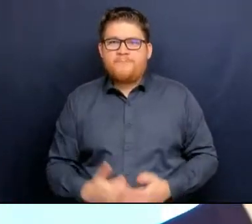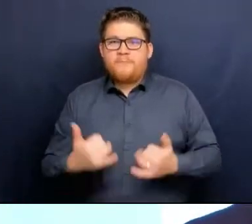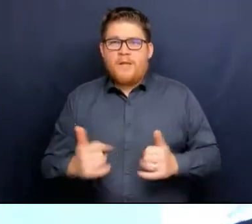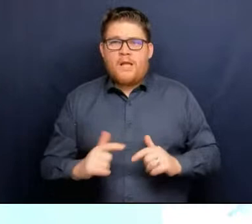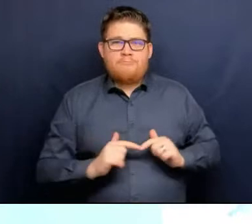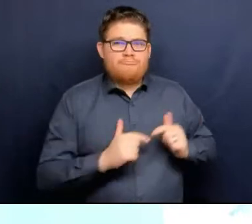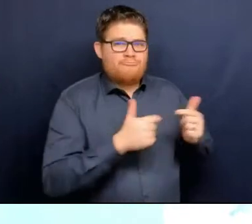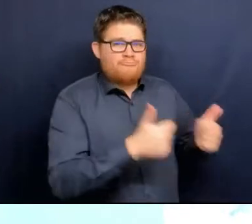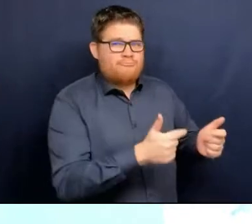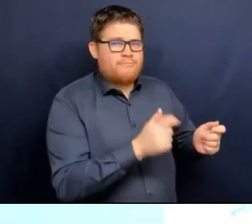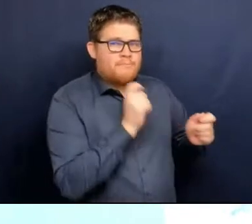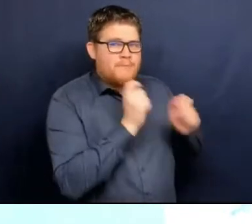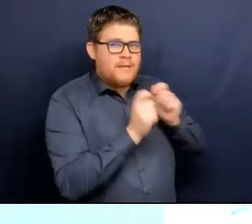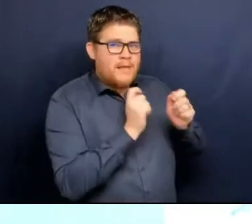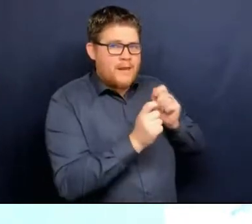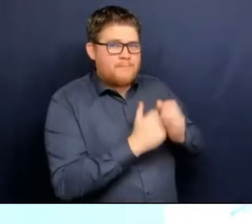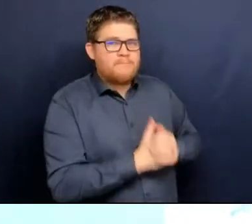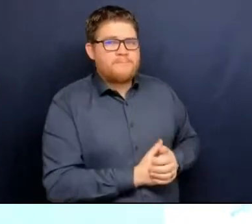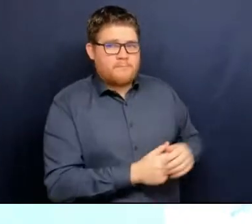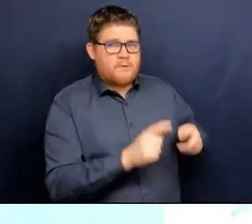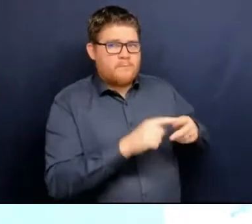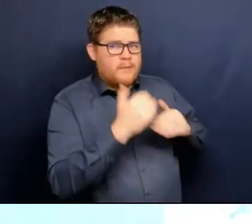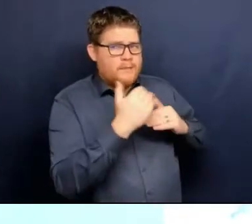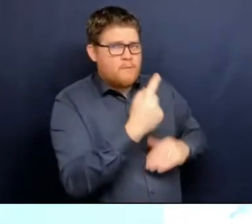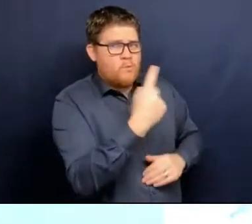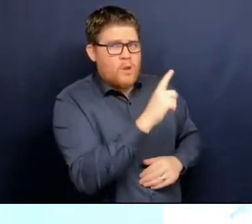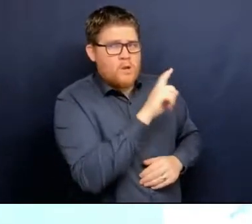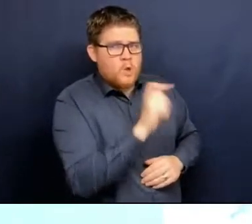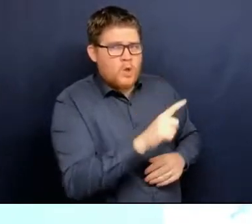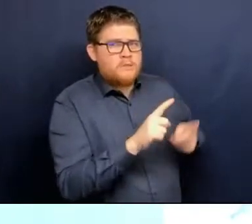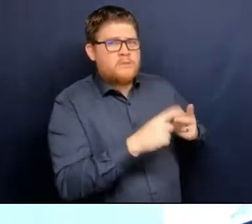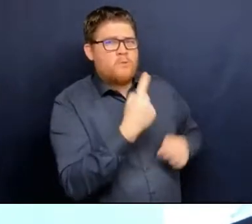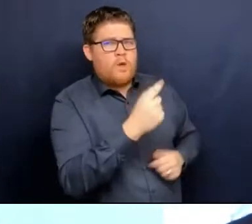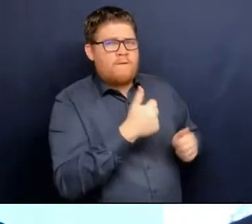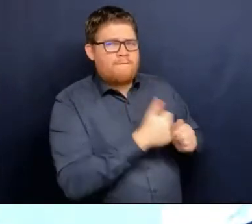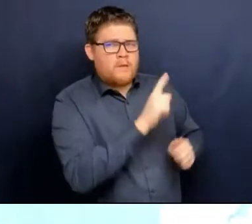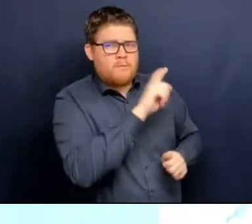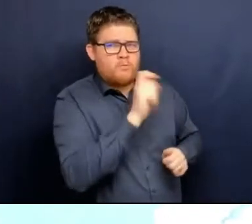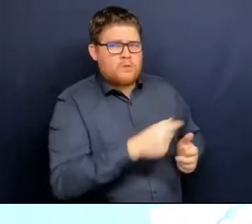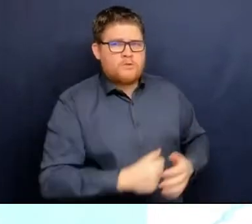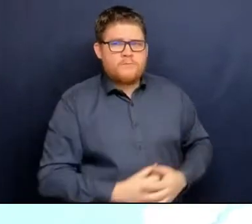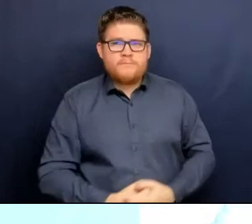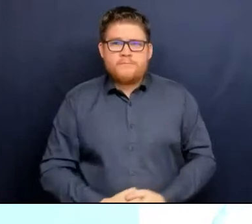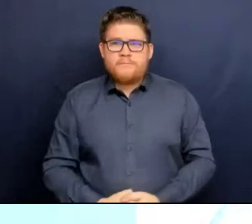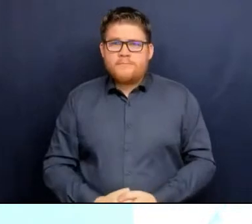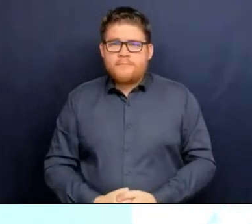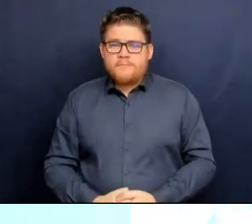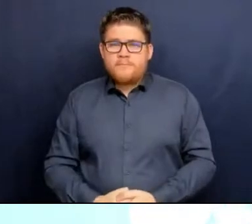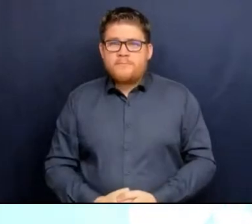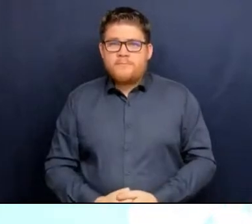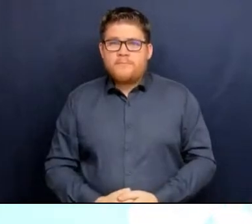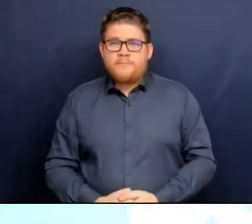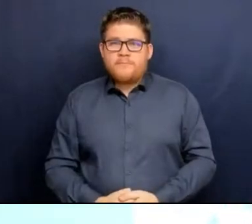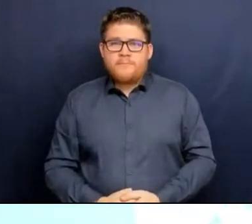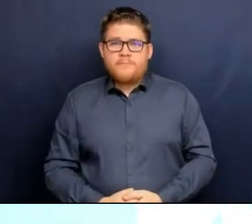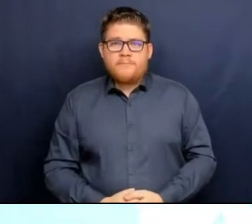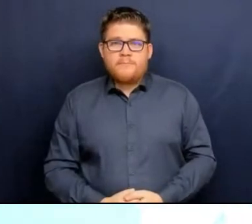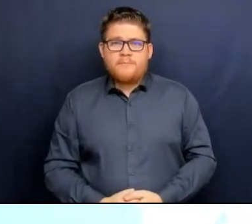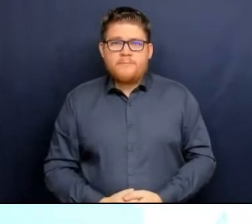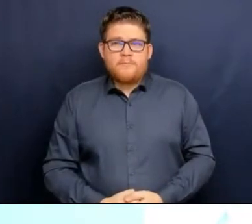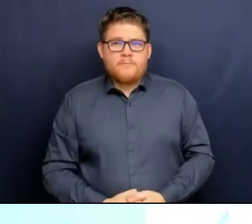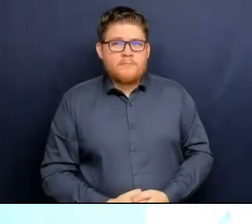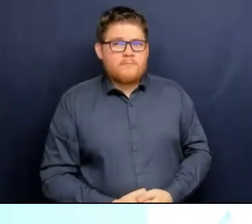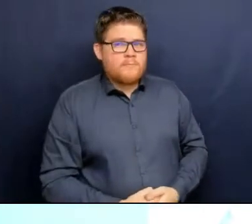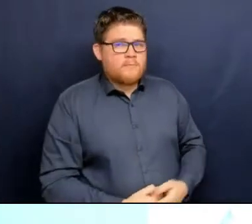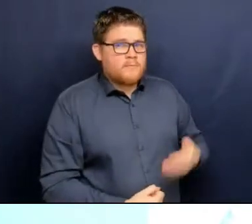You will get one question and one follow-up. We have media in the room. If you have a question, please raise your hand and identify yourself. First question today is